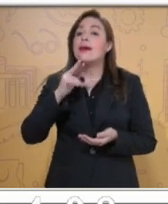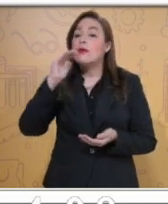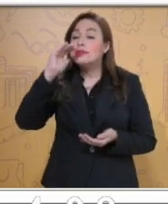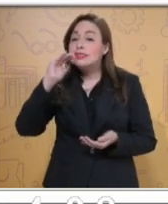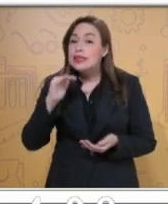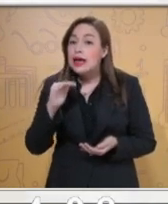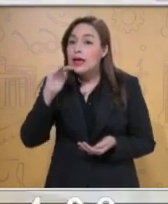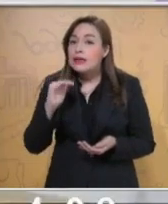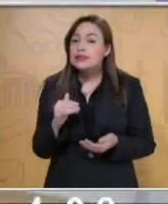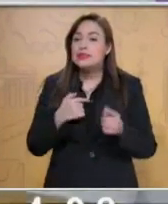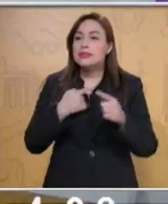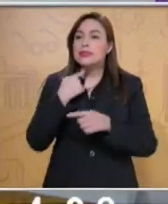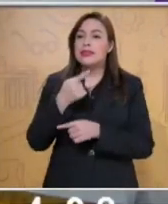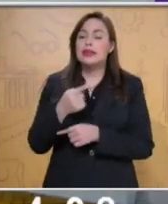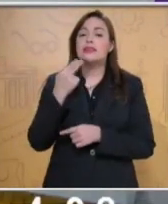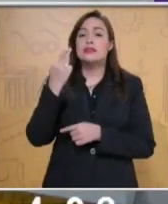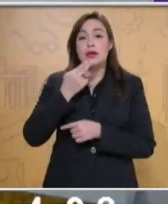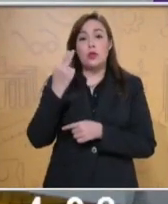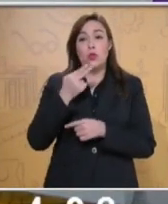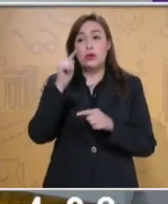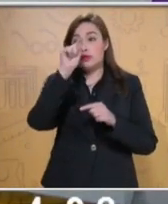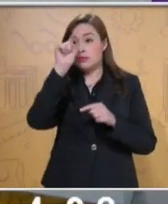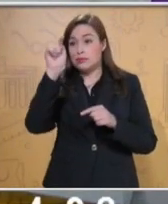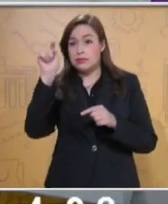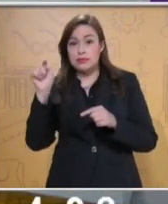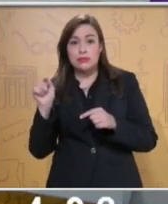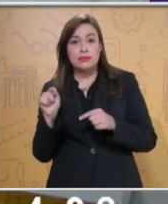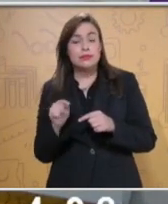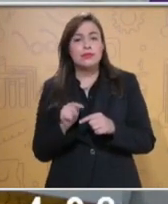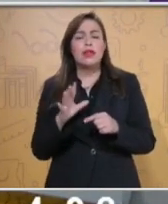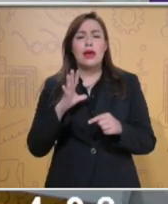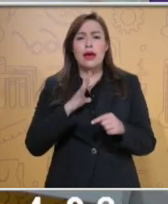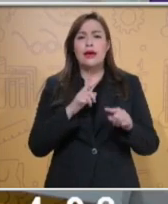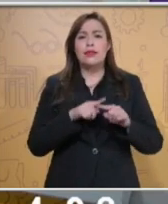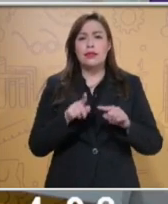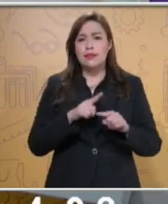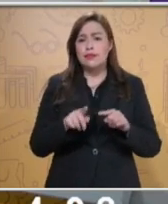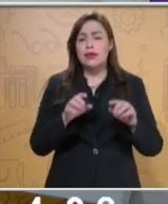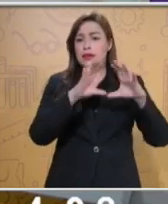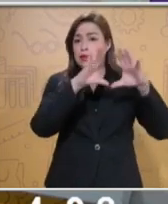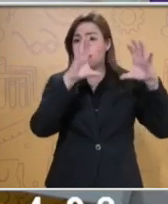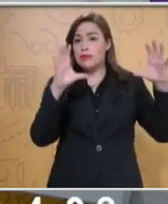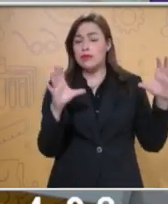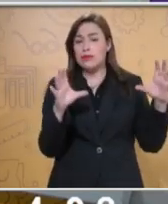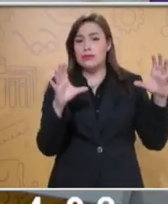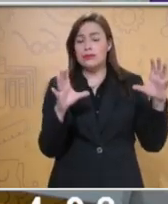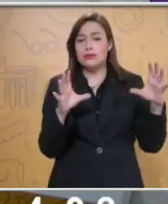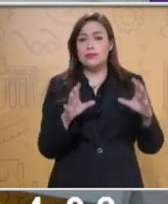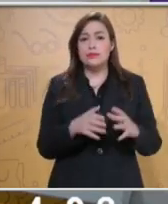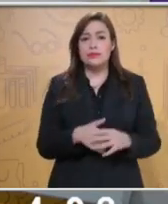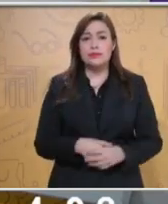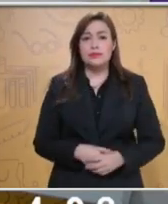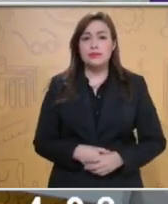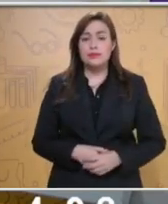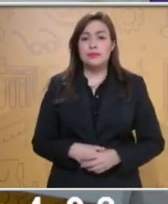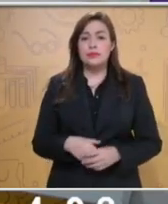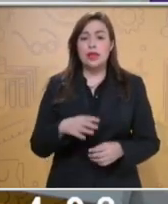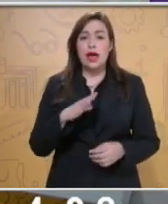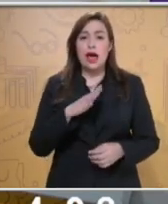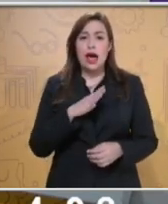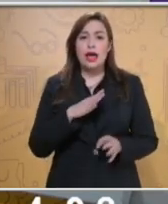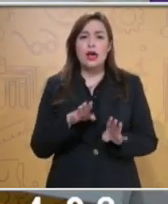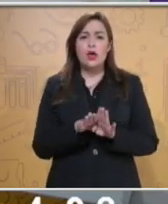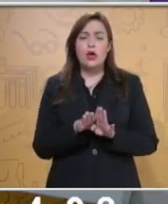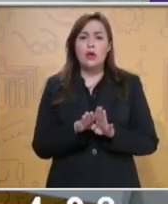of voice. And at the end, we have two different bubbles with zigzag shape. Those are for the sound